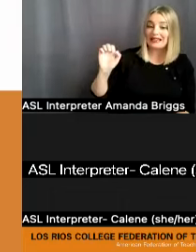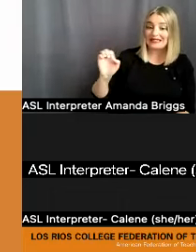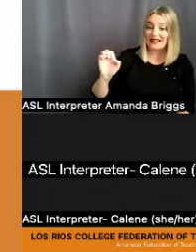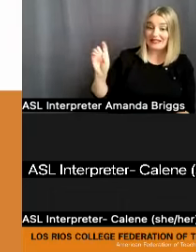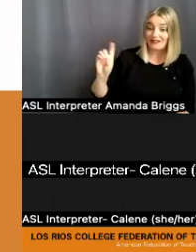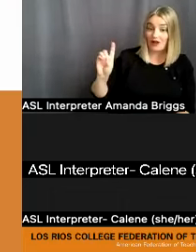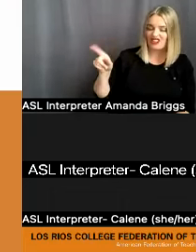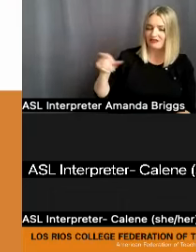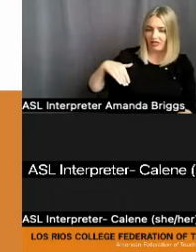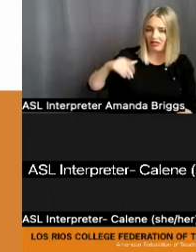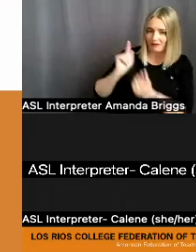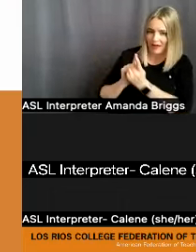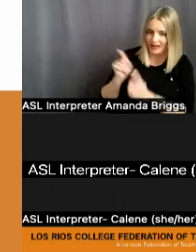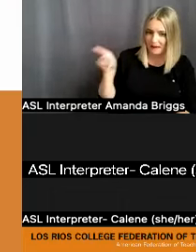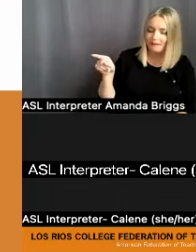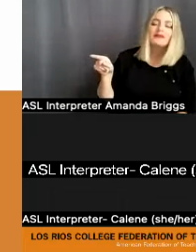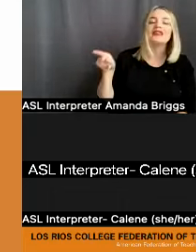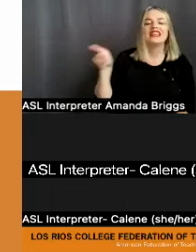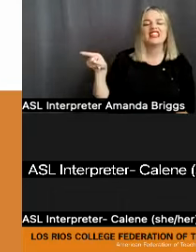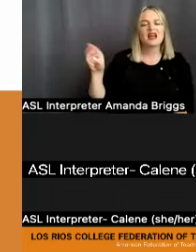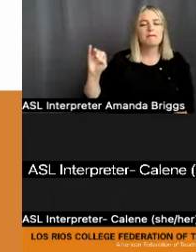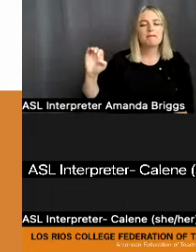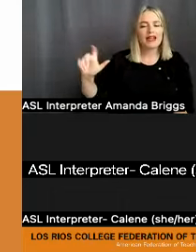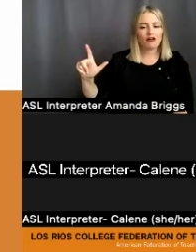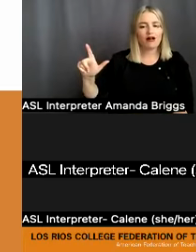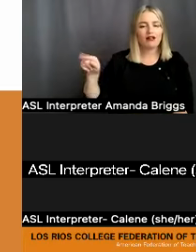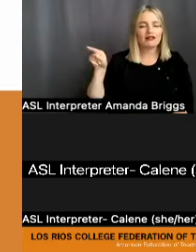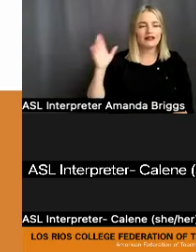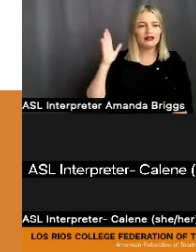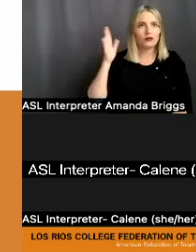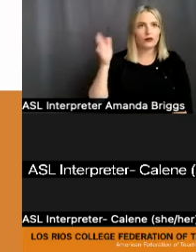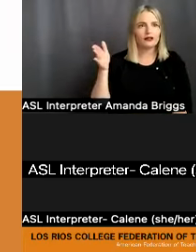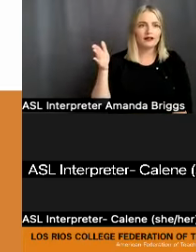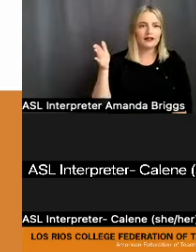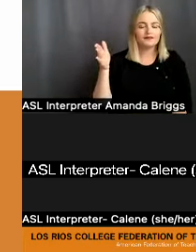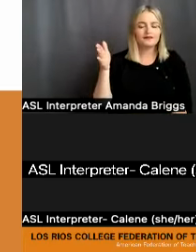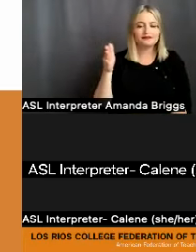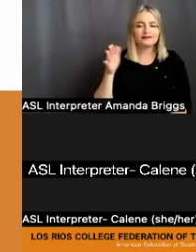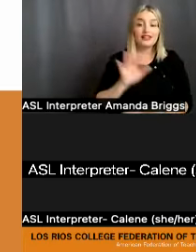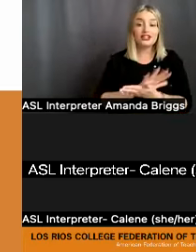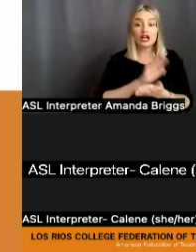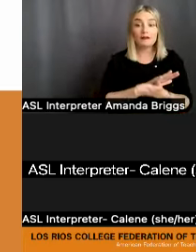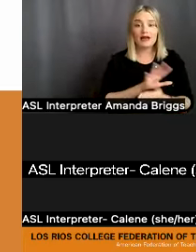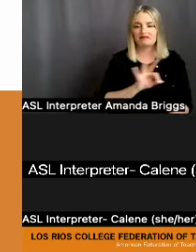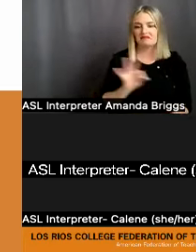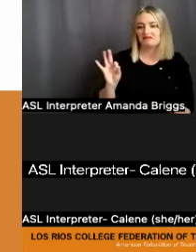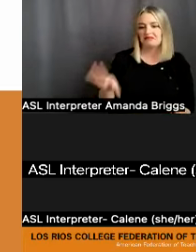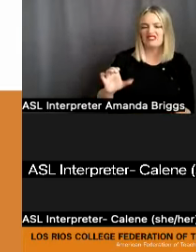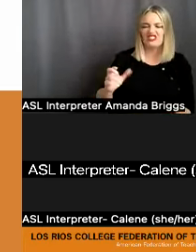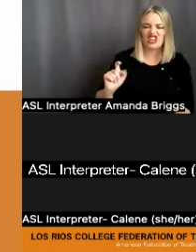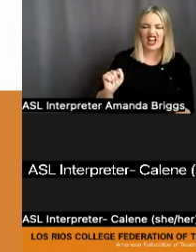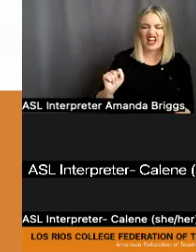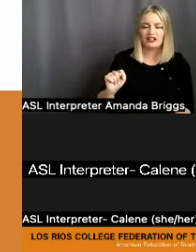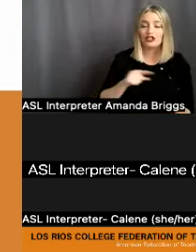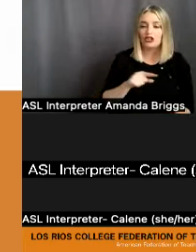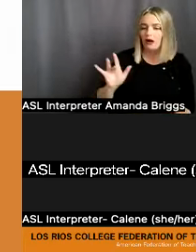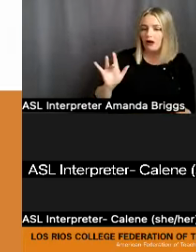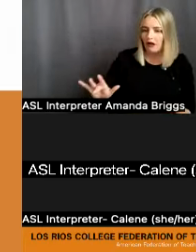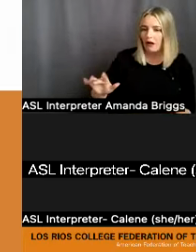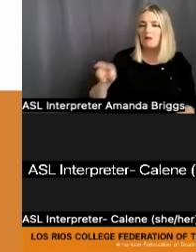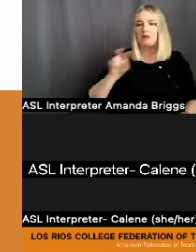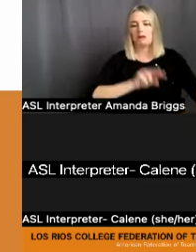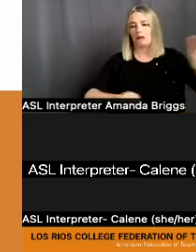yet, Michael will be putting the document into the chat intermittently over the next hour